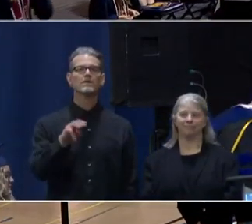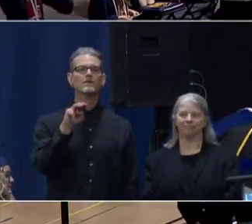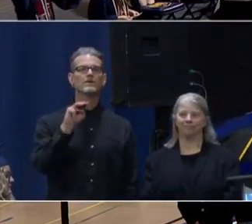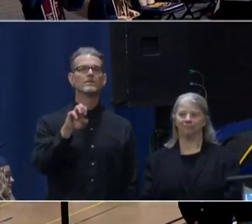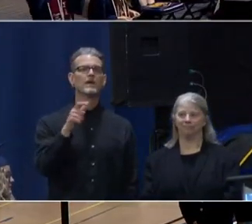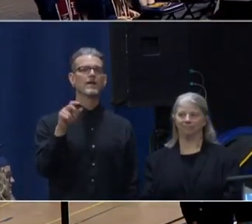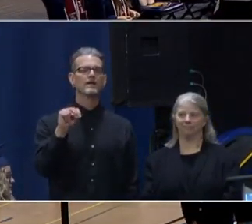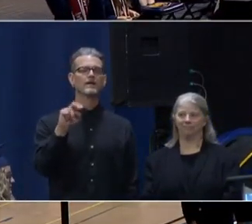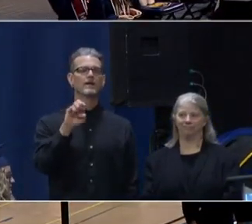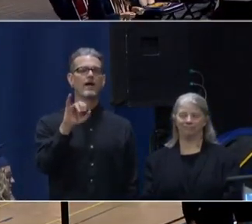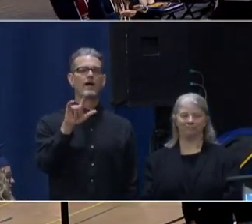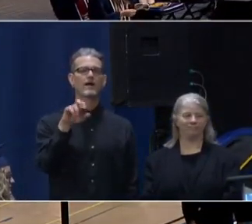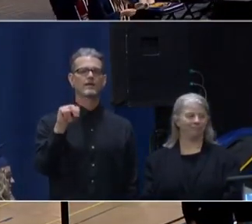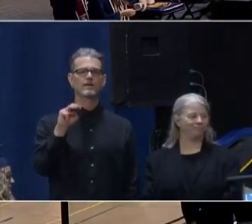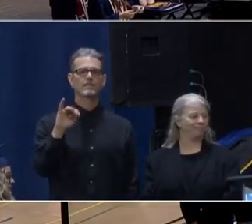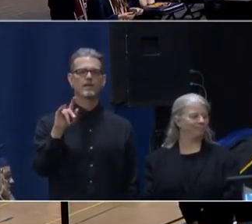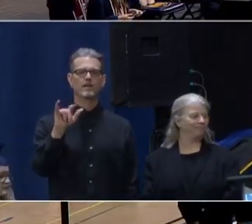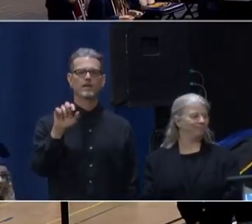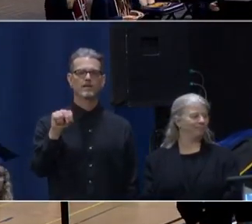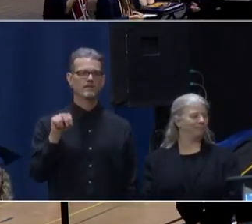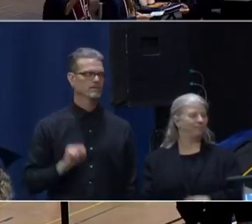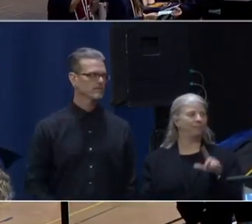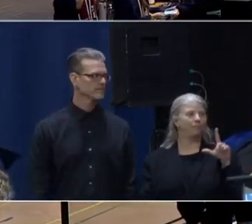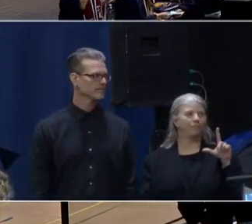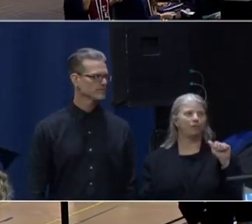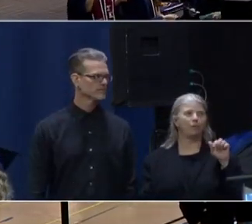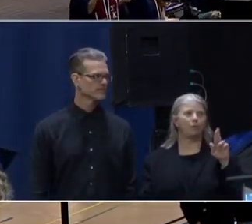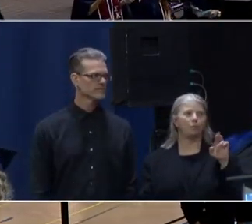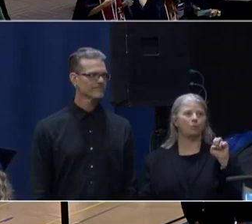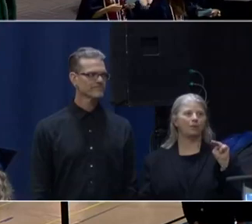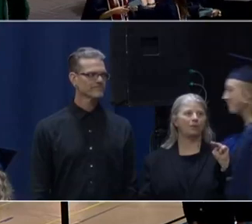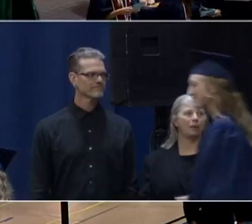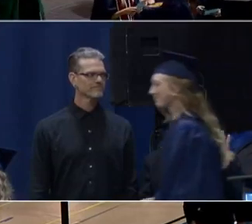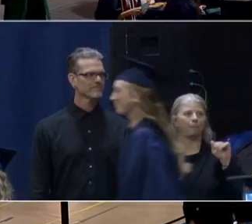Megan Eileen Milliken. Lauren Buss.